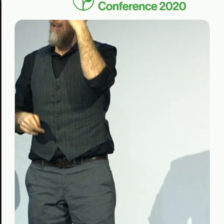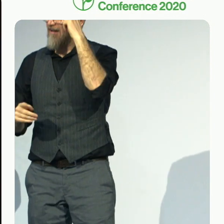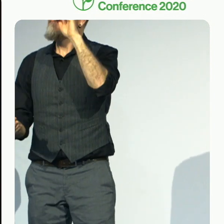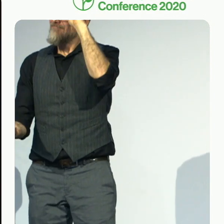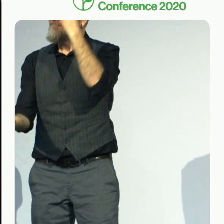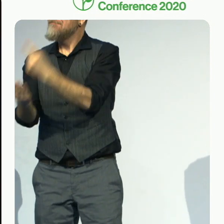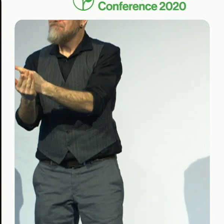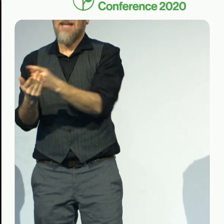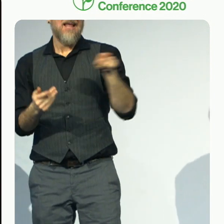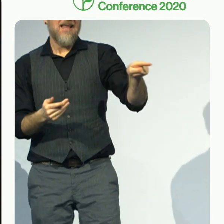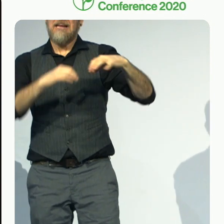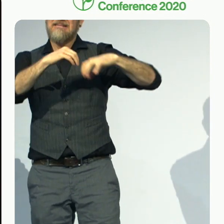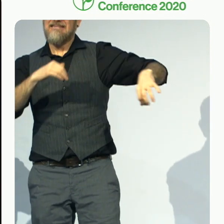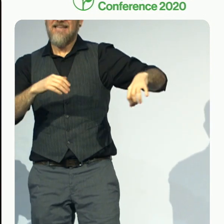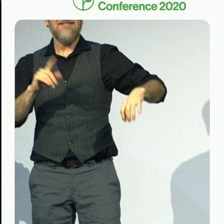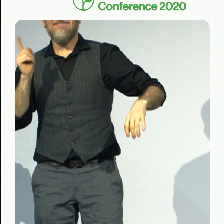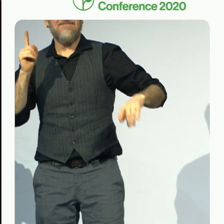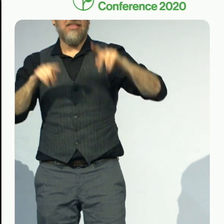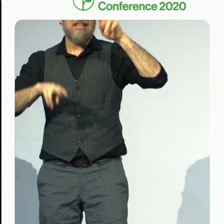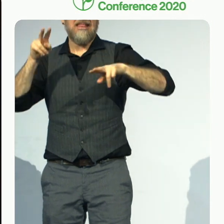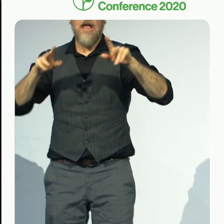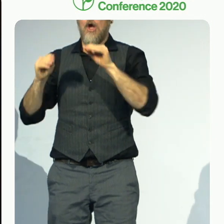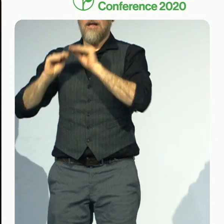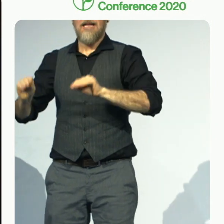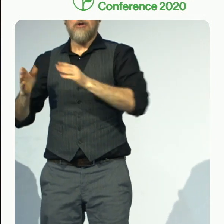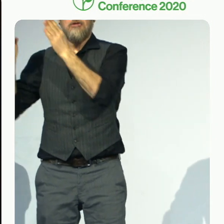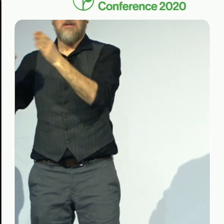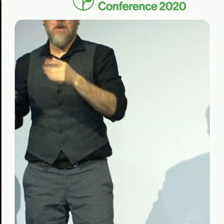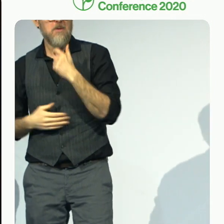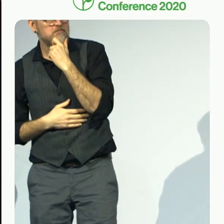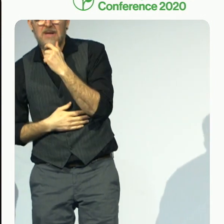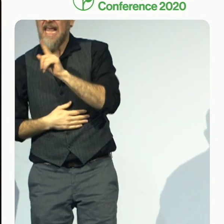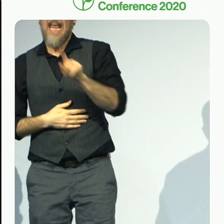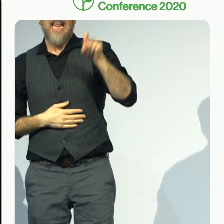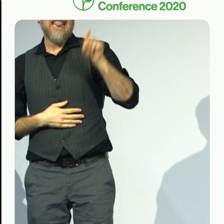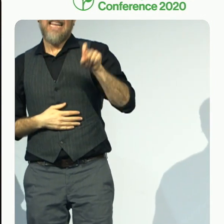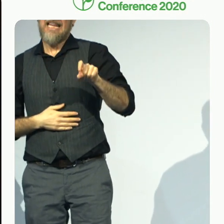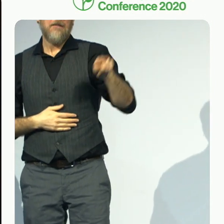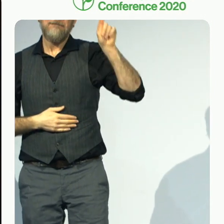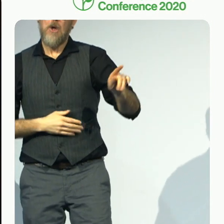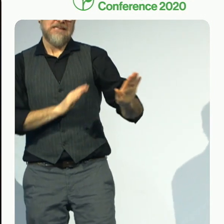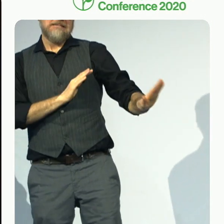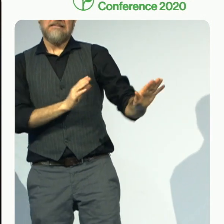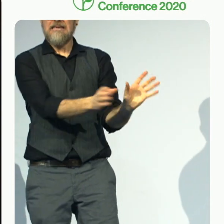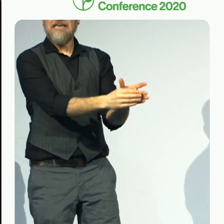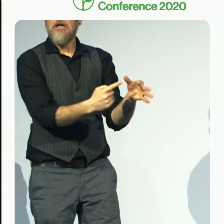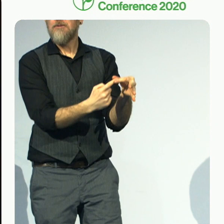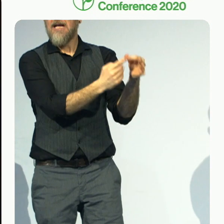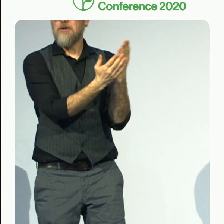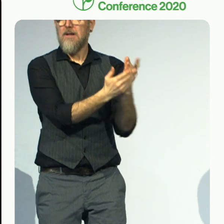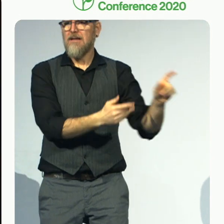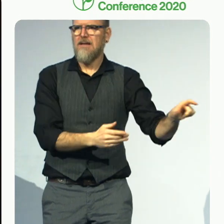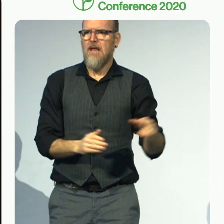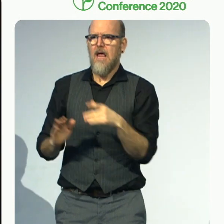say we still need special education units because we don't have full accessibility in regular schools. Also, parents